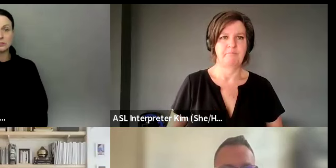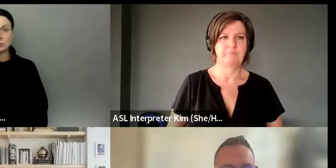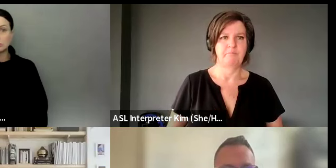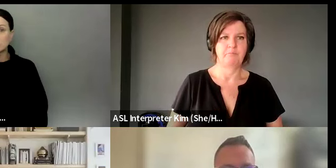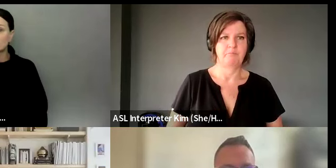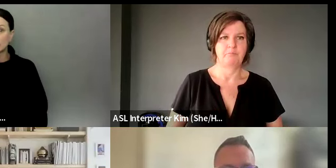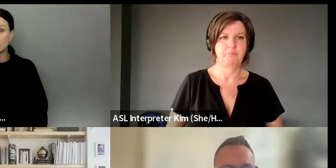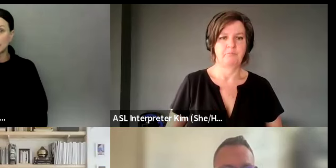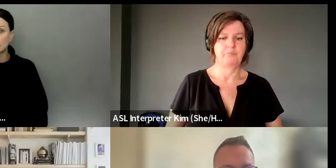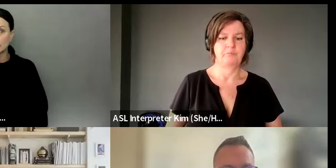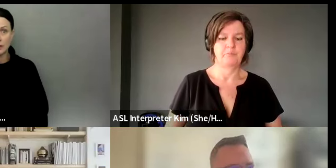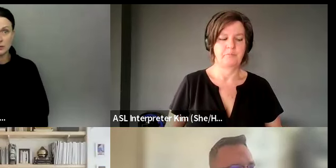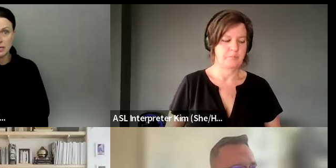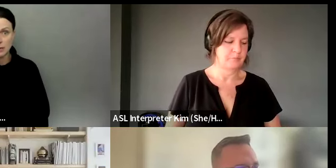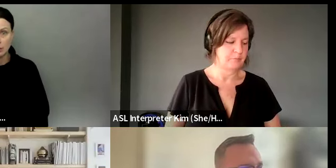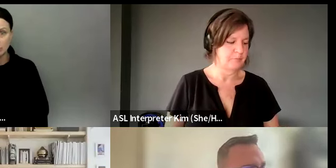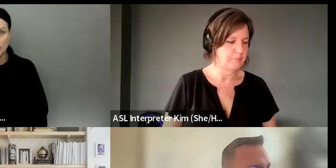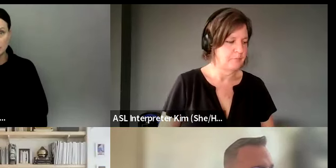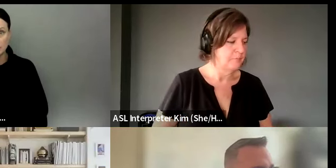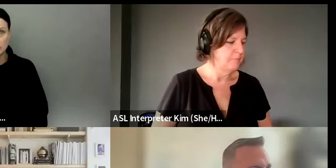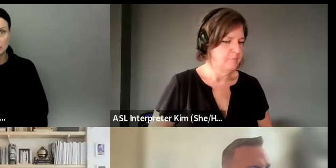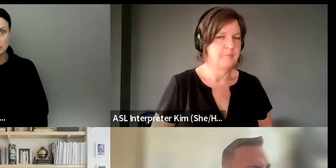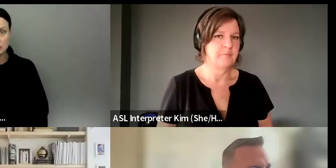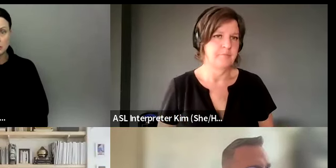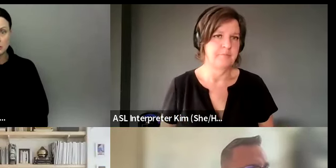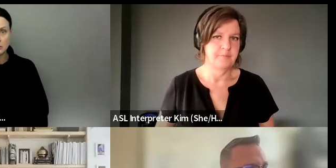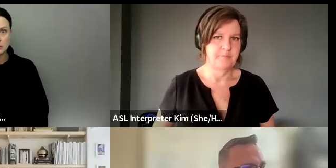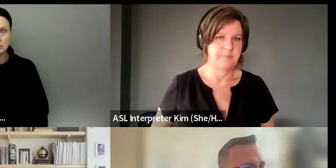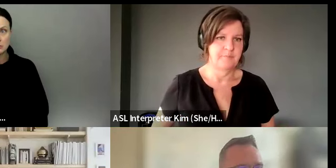Okay, so feeling like nothing else to add, we can move on.